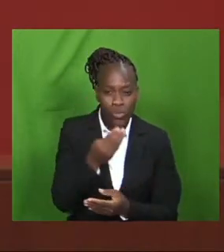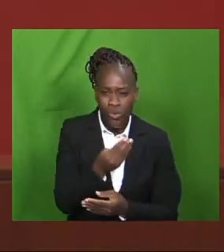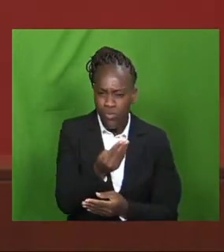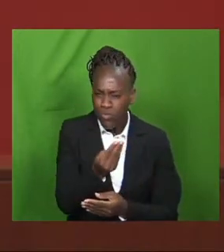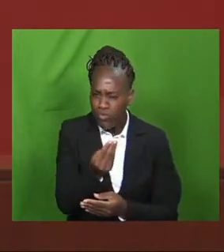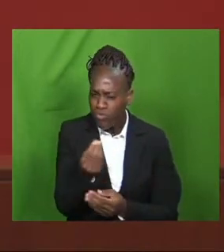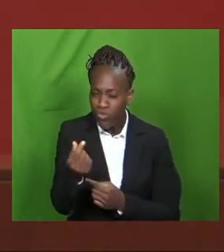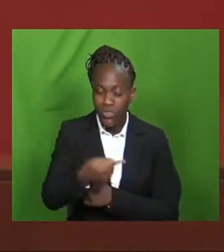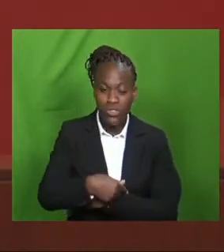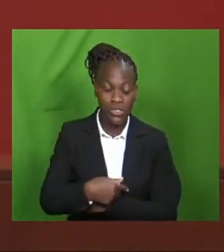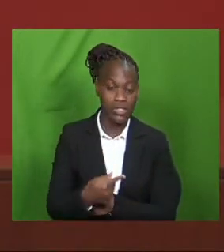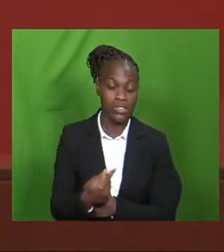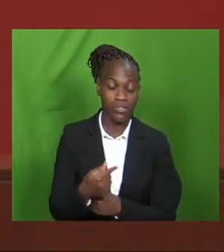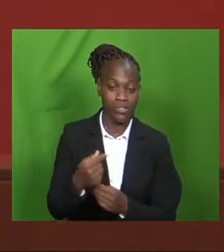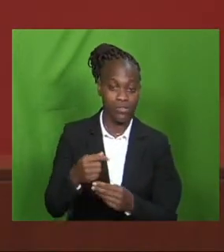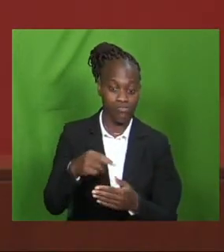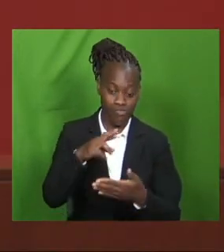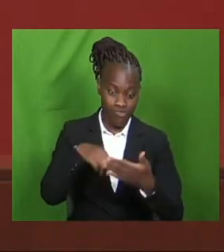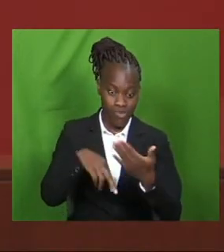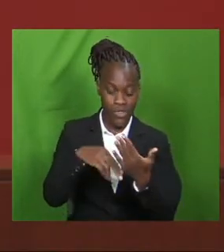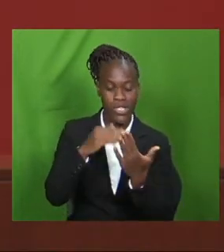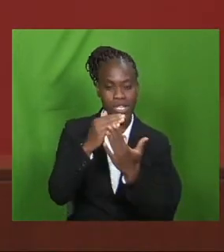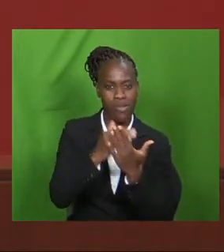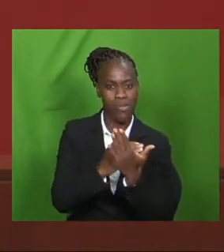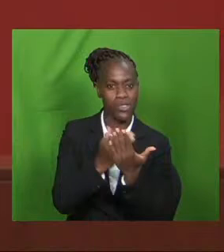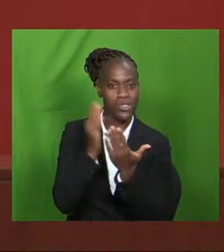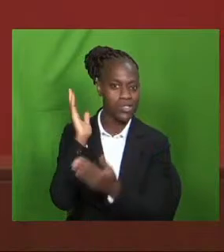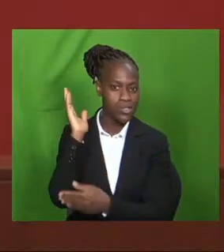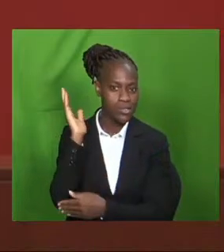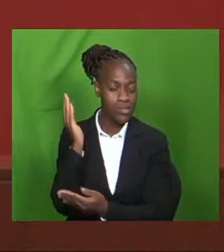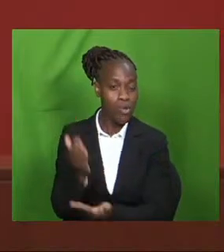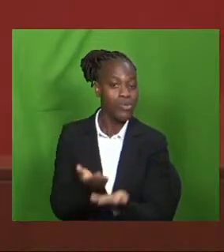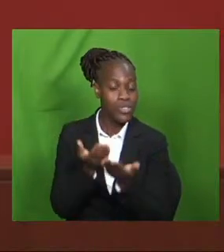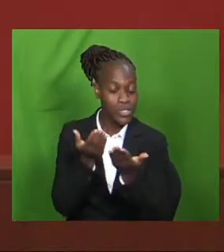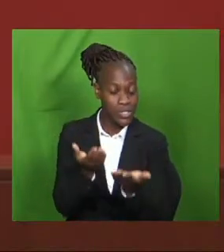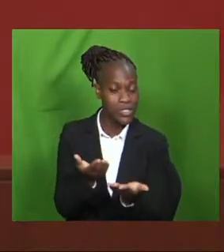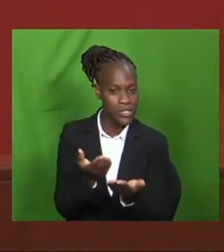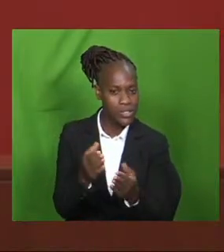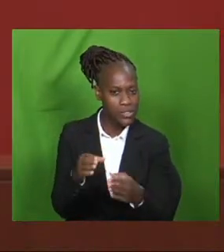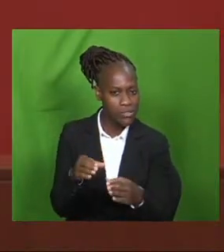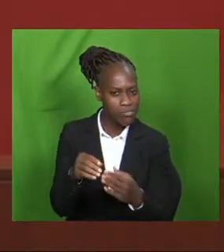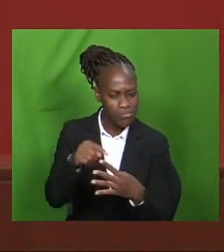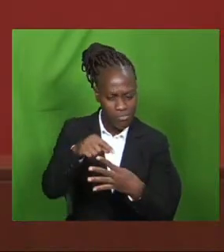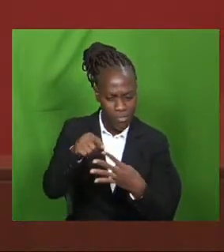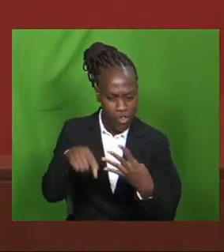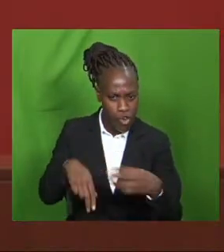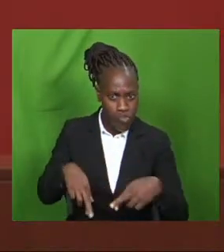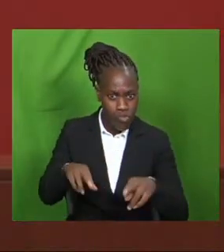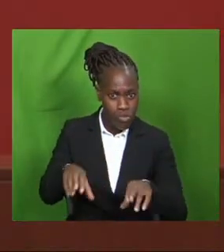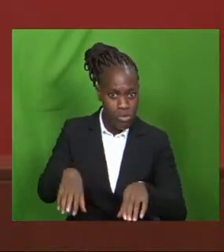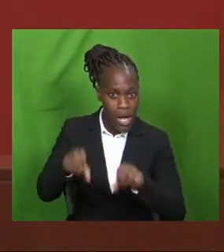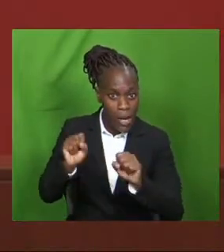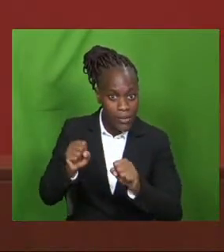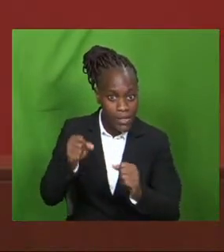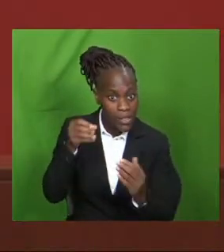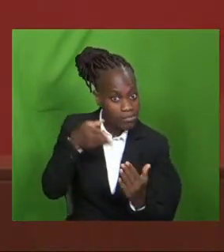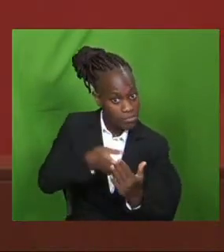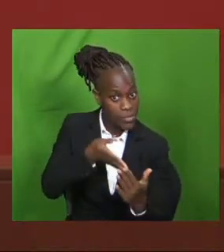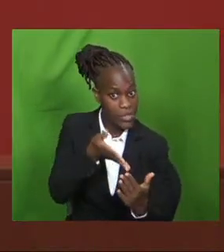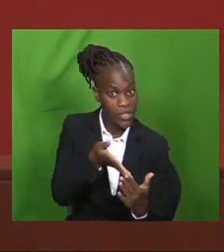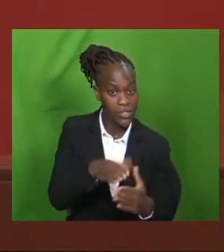from the budget presentation. Have they been captured in the budget, the 2023 budget?